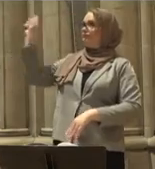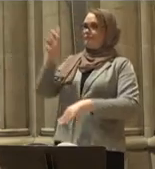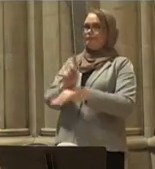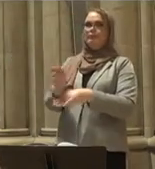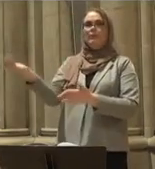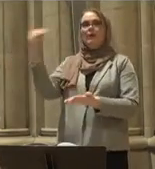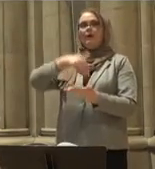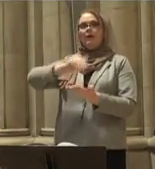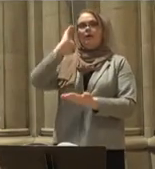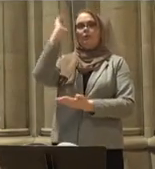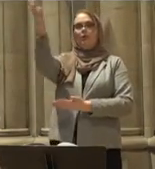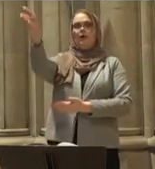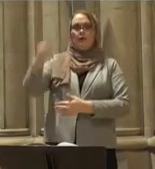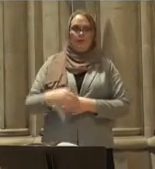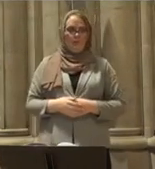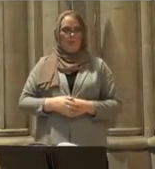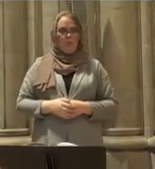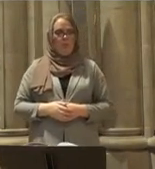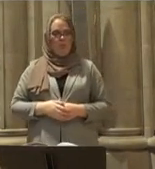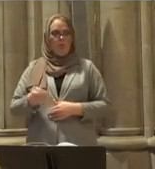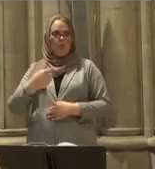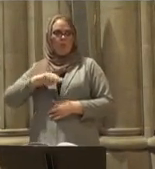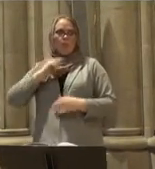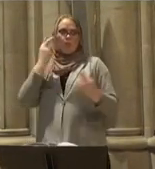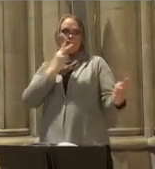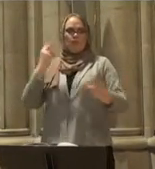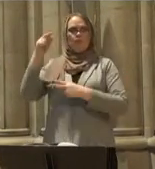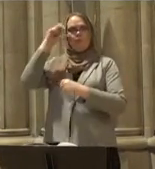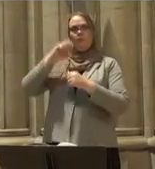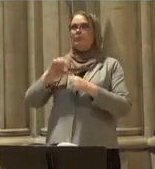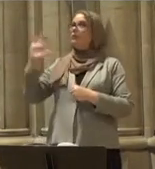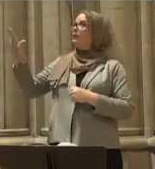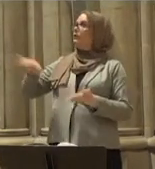again. Remembering his death and resurrection,